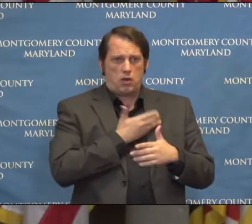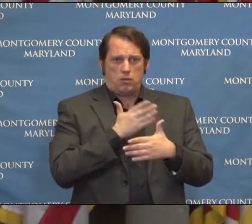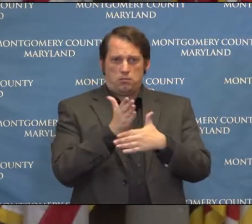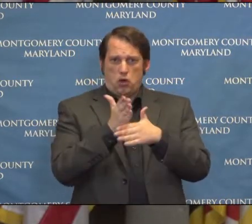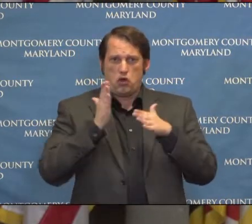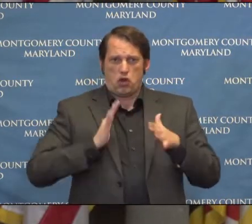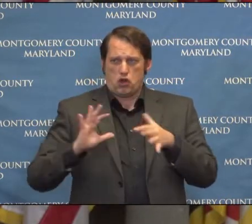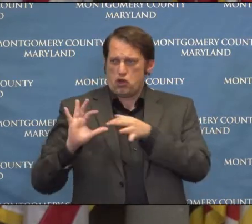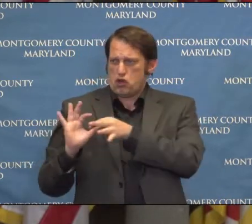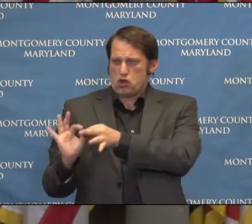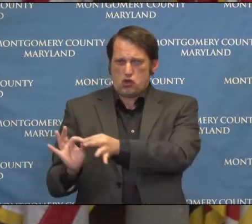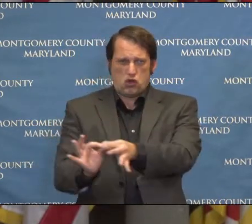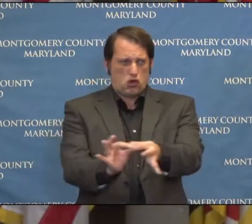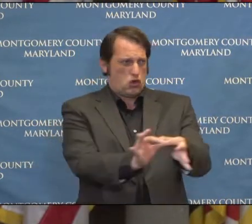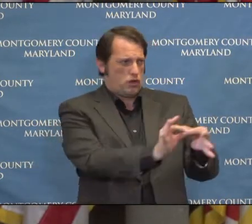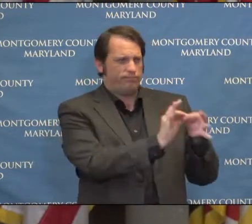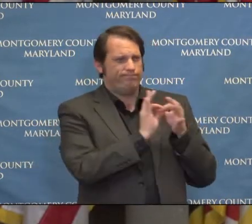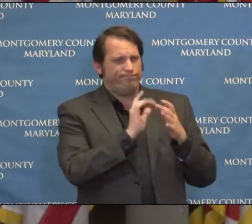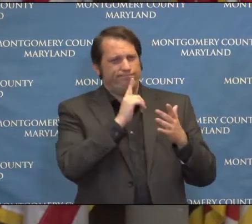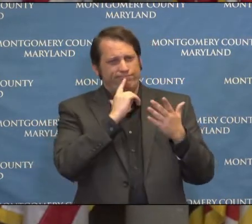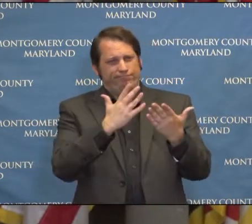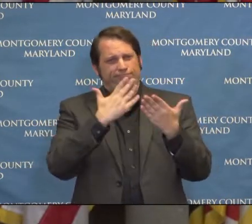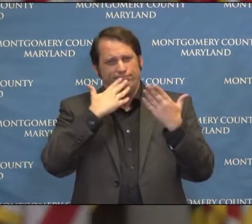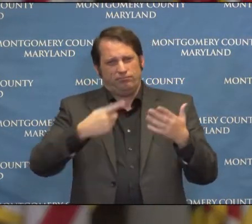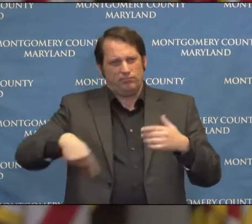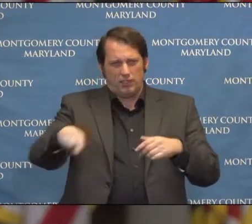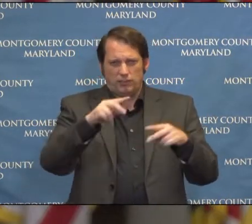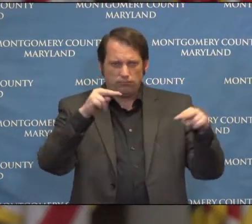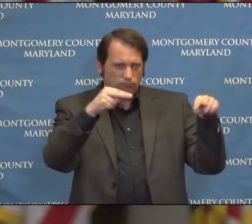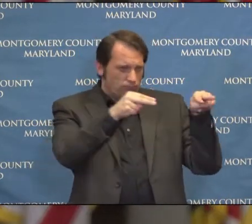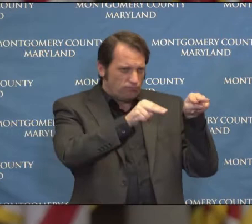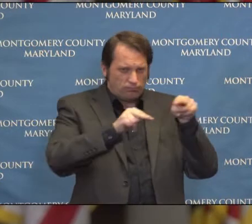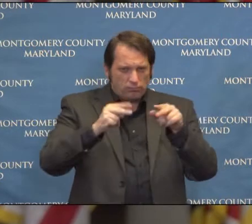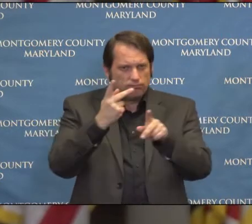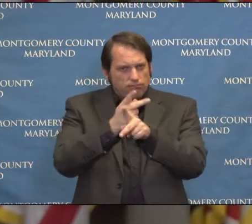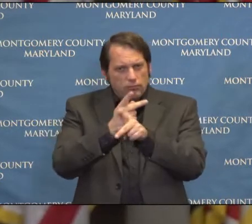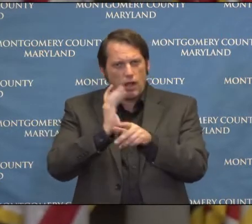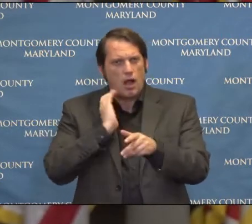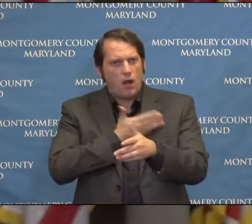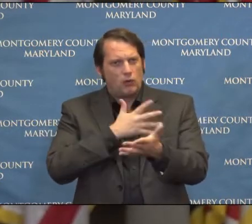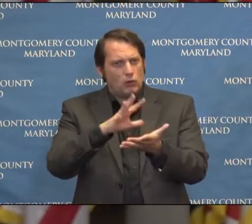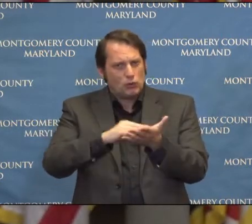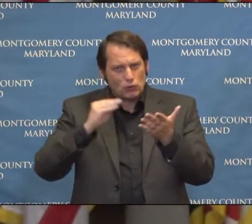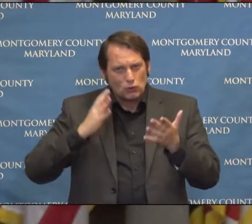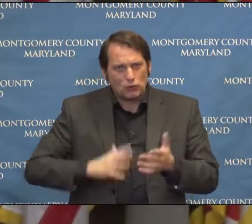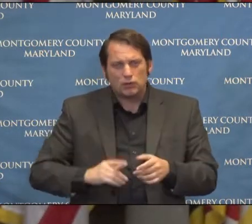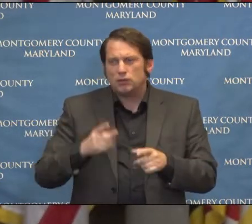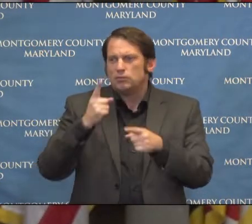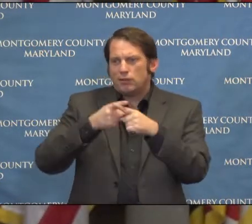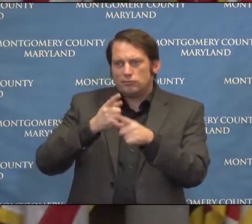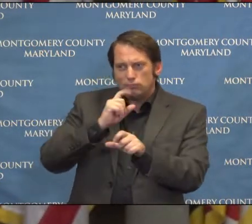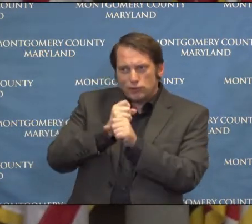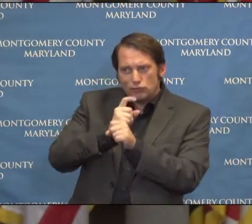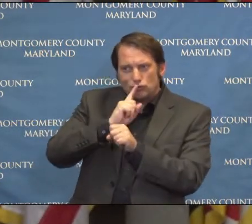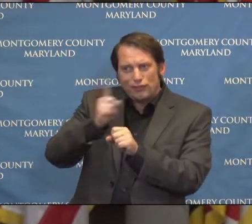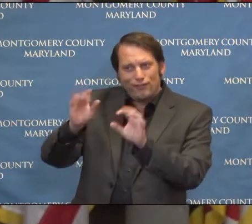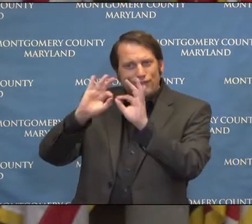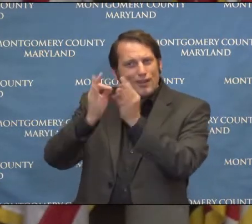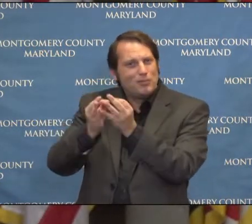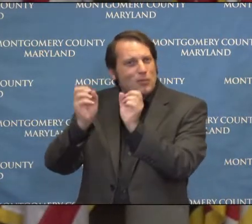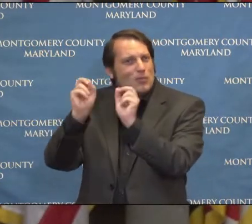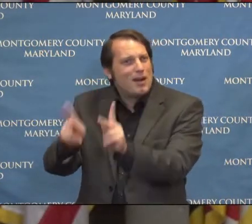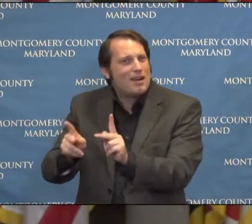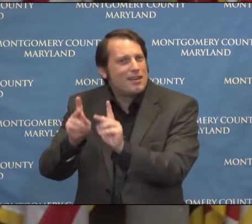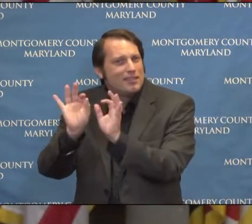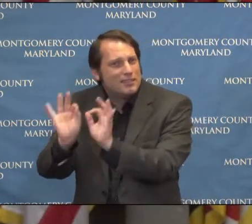of all of our students and our families. We are serving meals. As of the end of last week, we had served